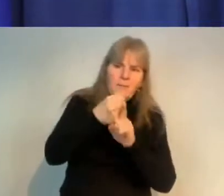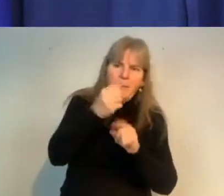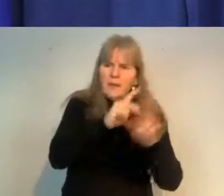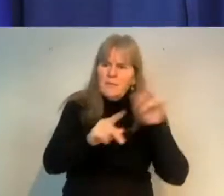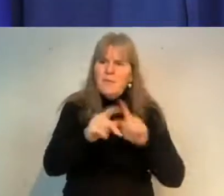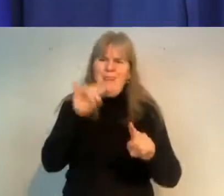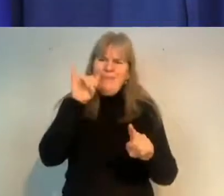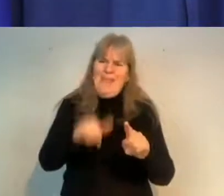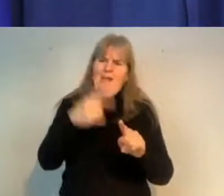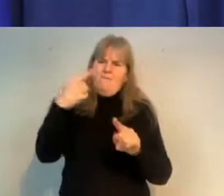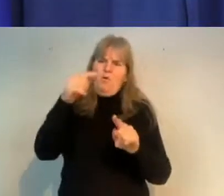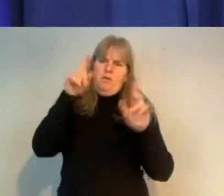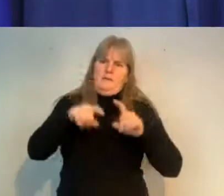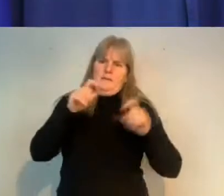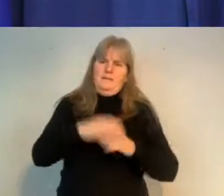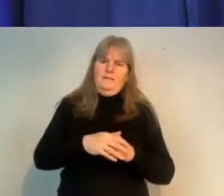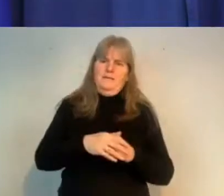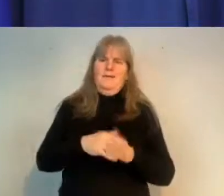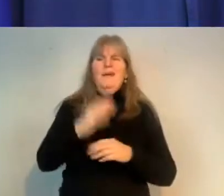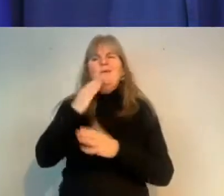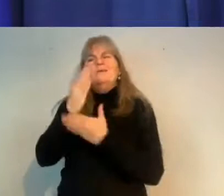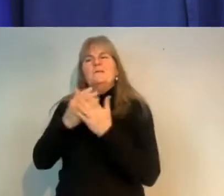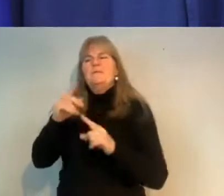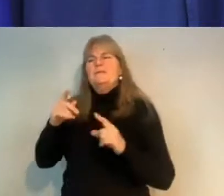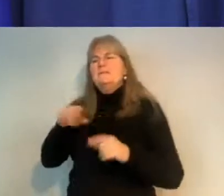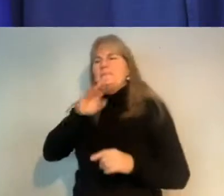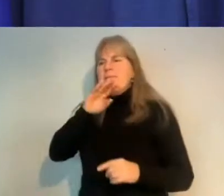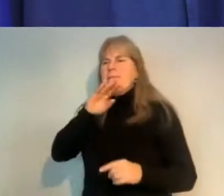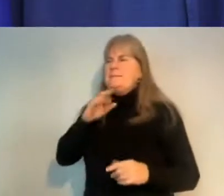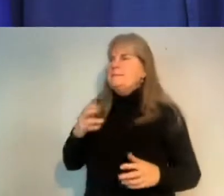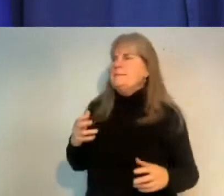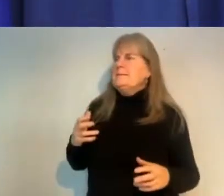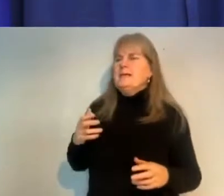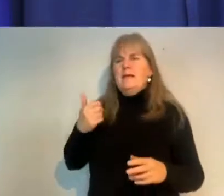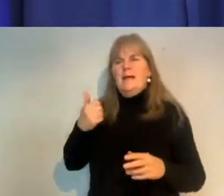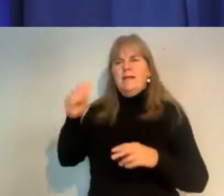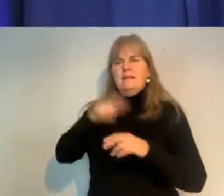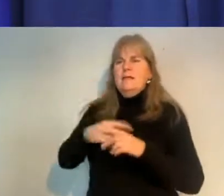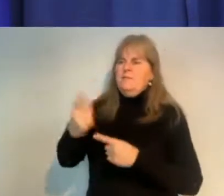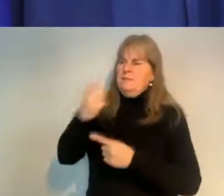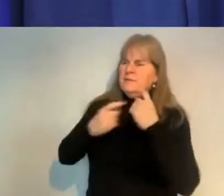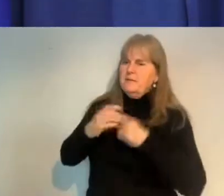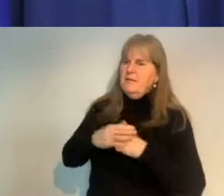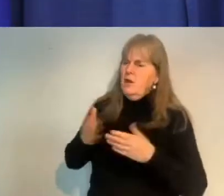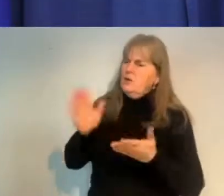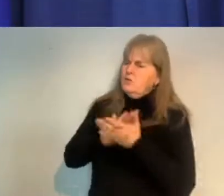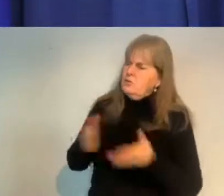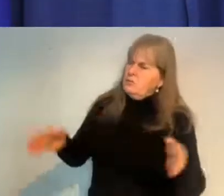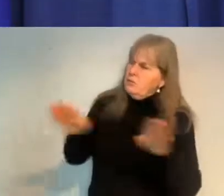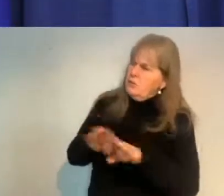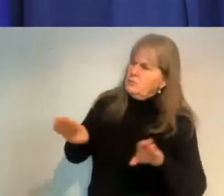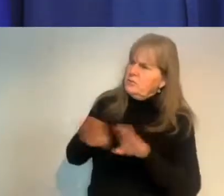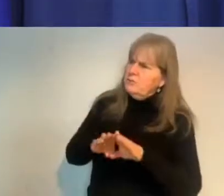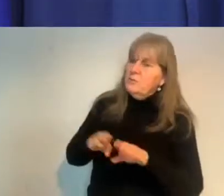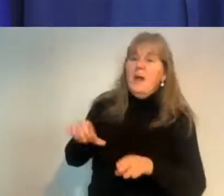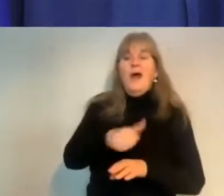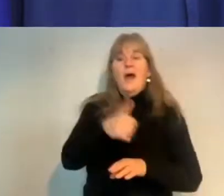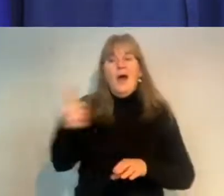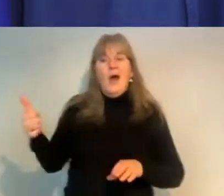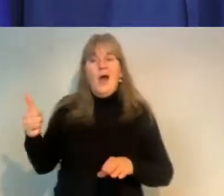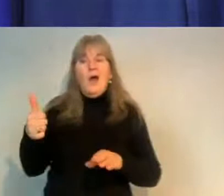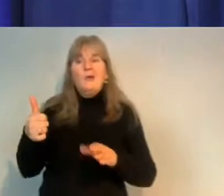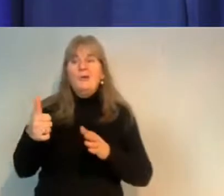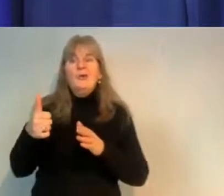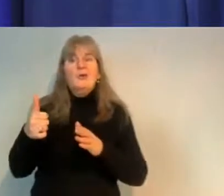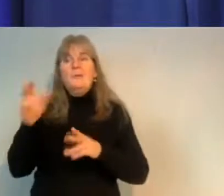people's frustrations. I know that for every call that I get for people saying to shut down the school, I get 5 other calls saying thank you for not shutting down the